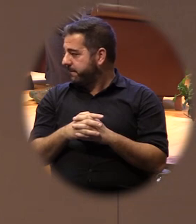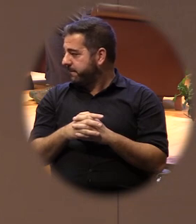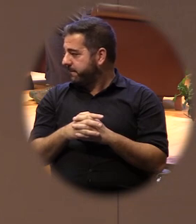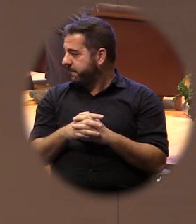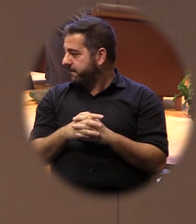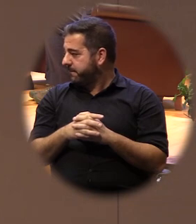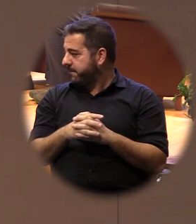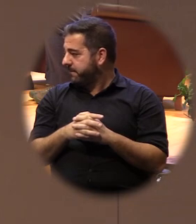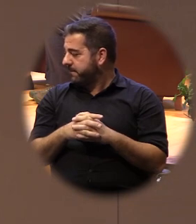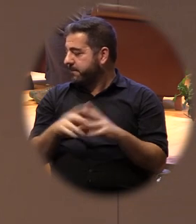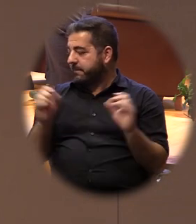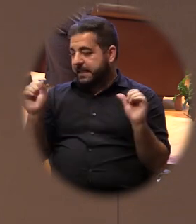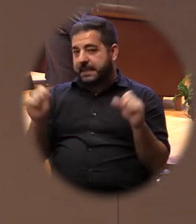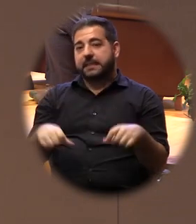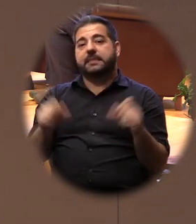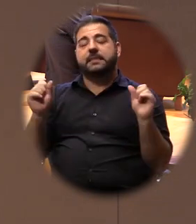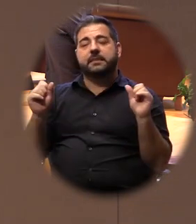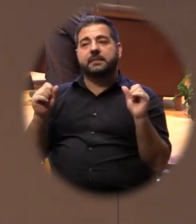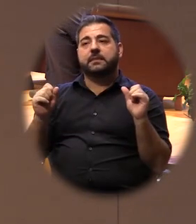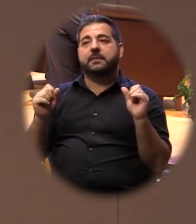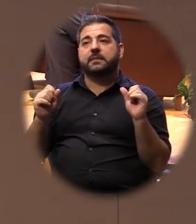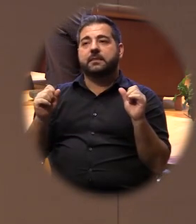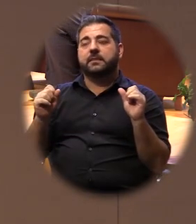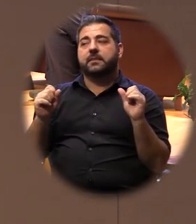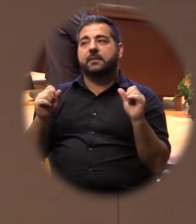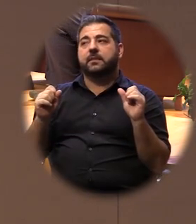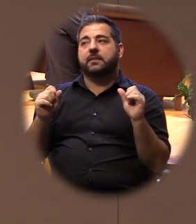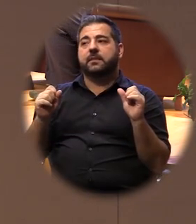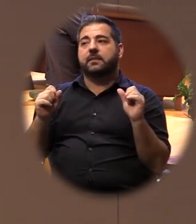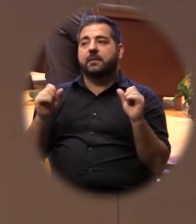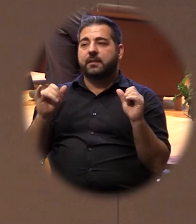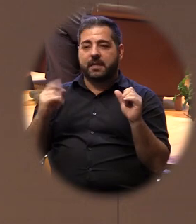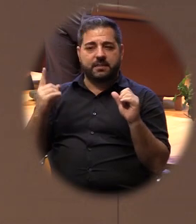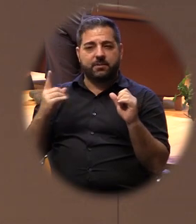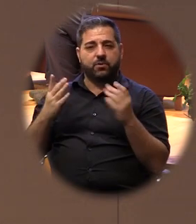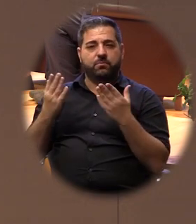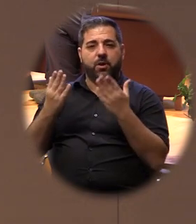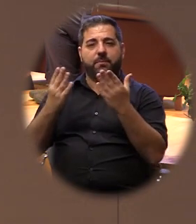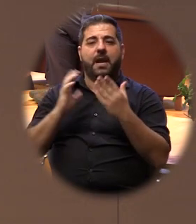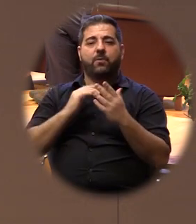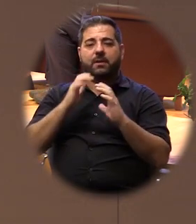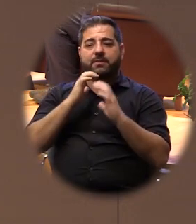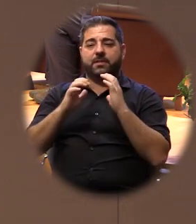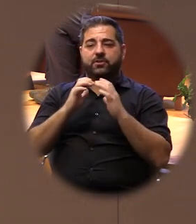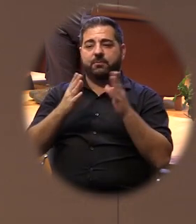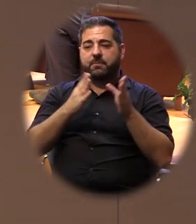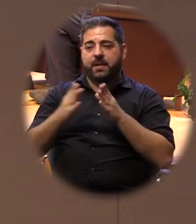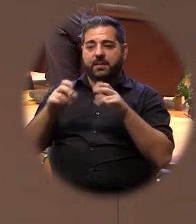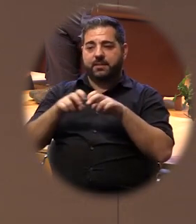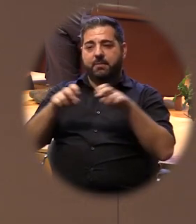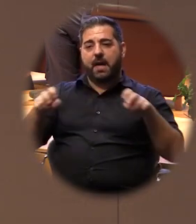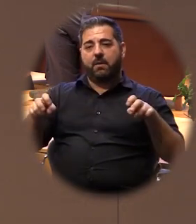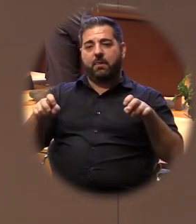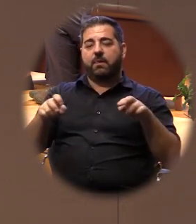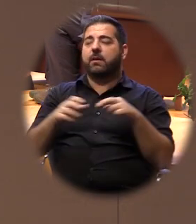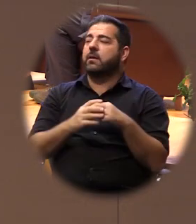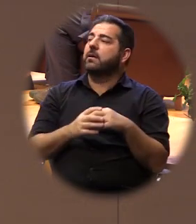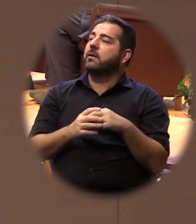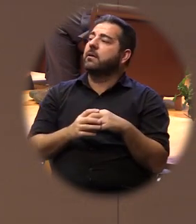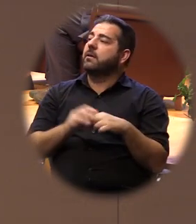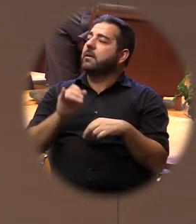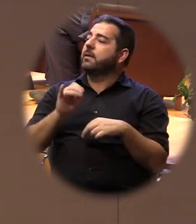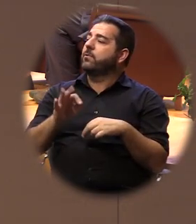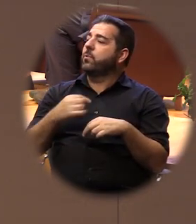Yes. So I think, and this was something you brought up in our conversations planning this panel, that if we